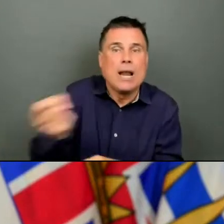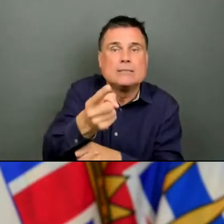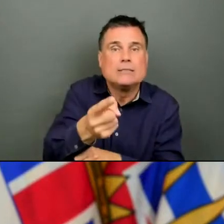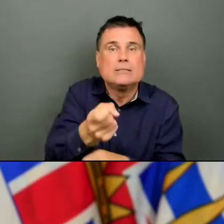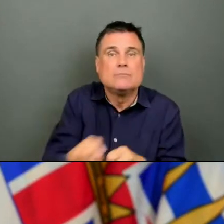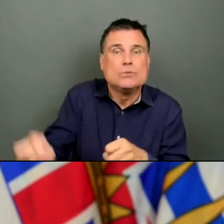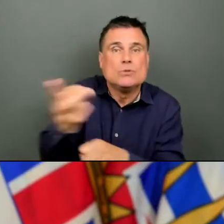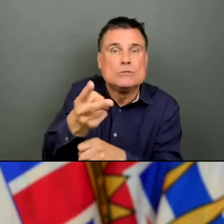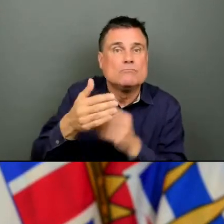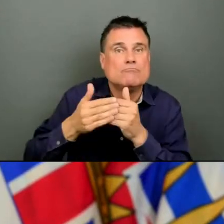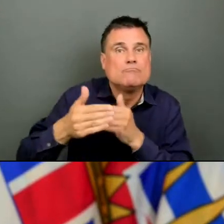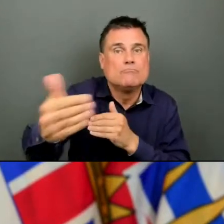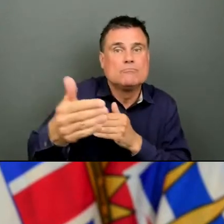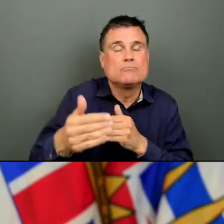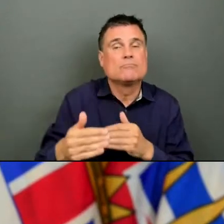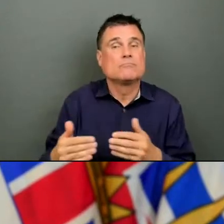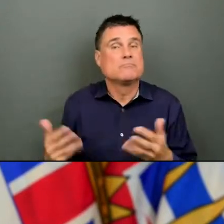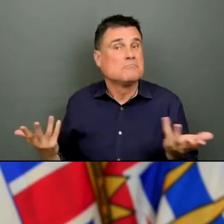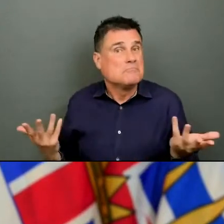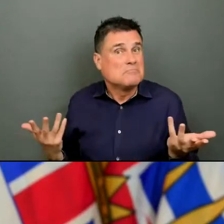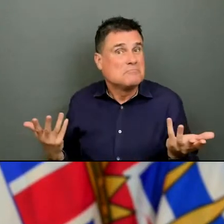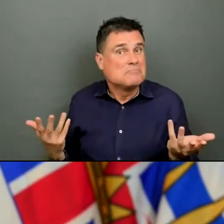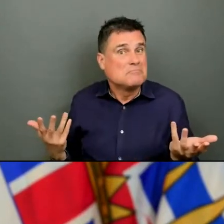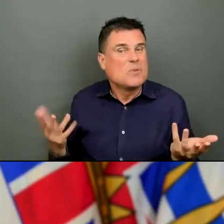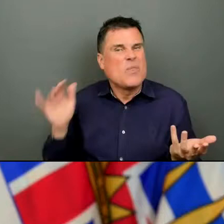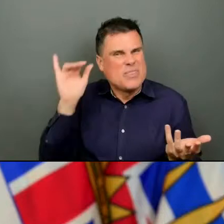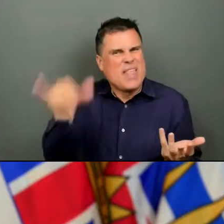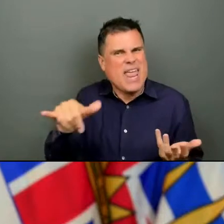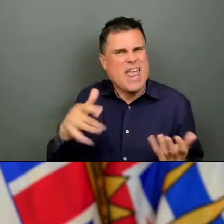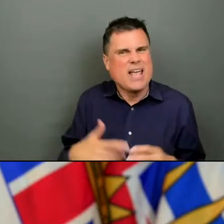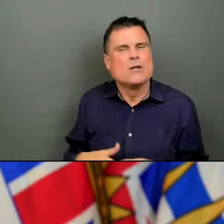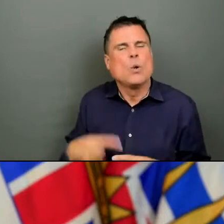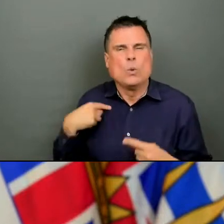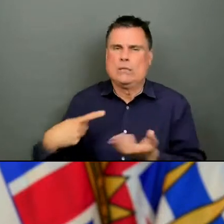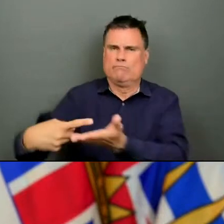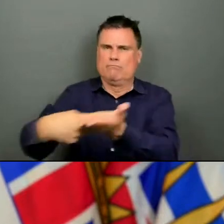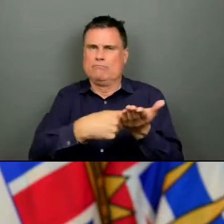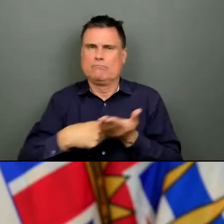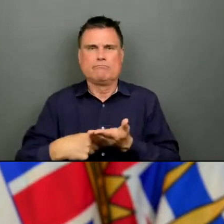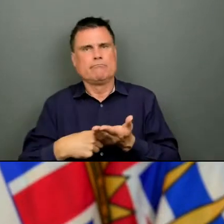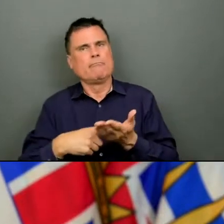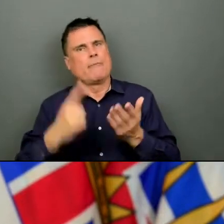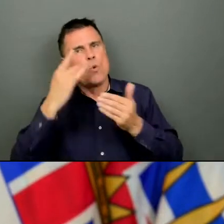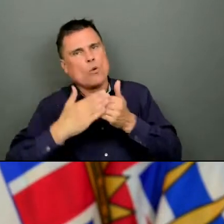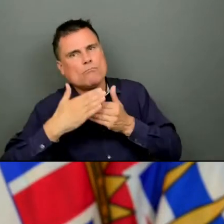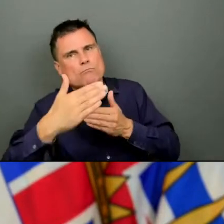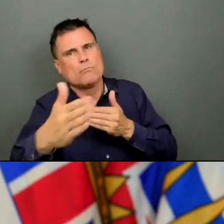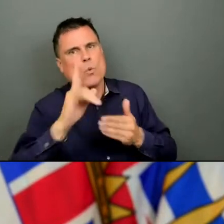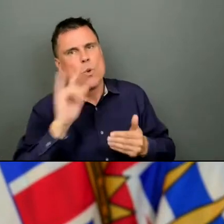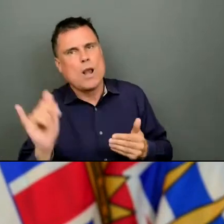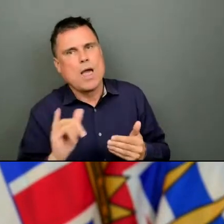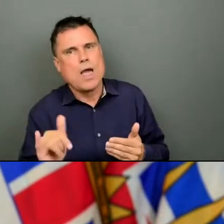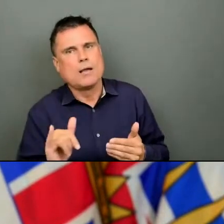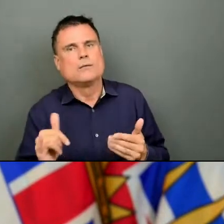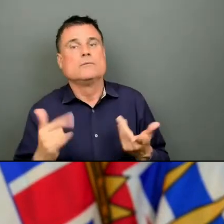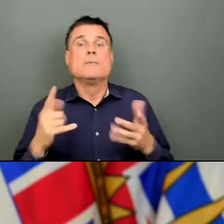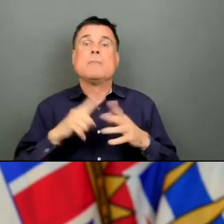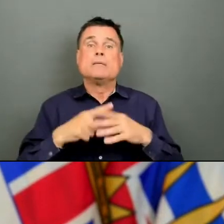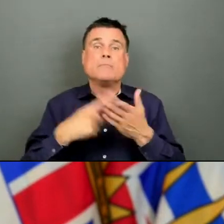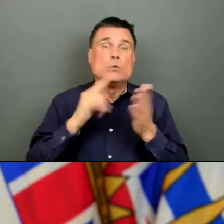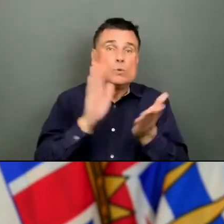that children and staff and educators can get back to a more normal